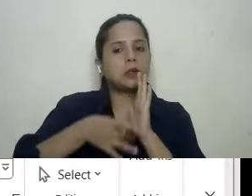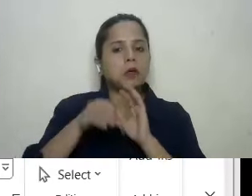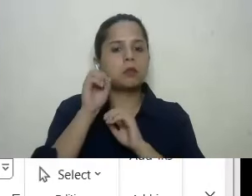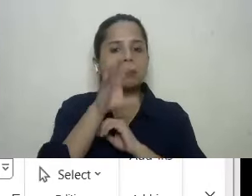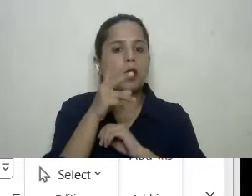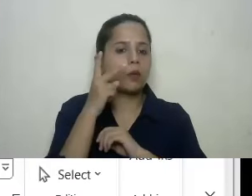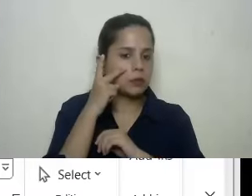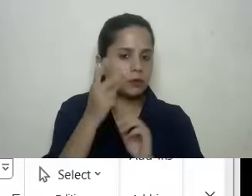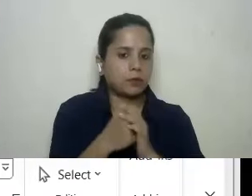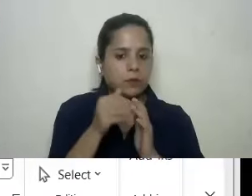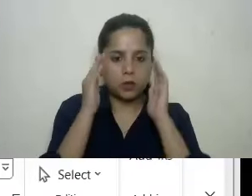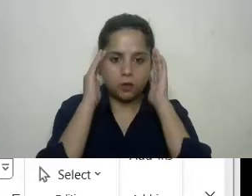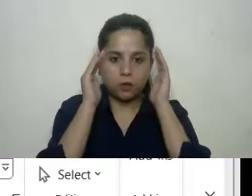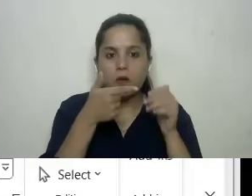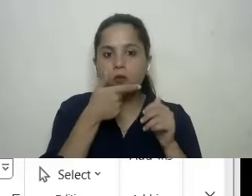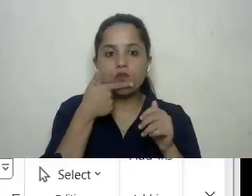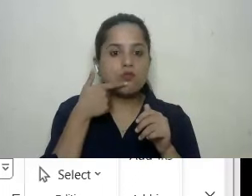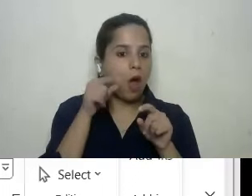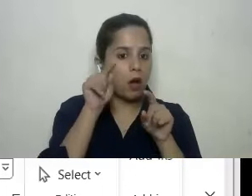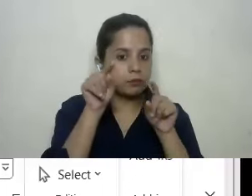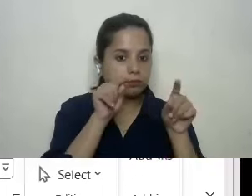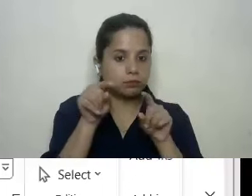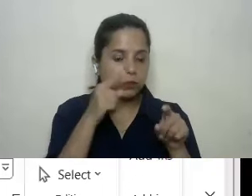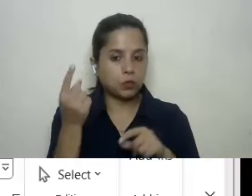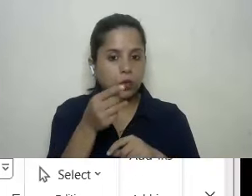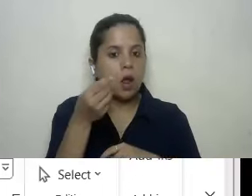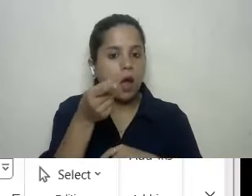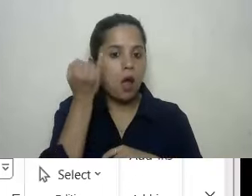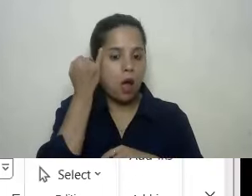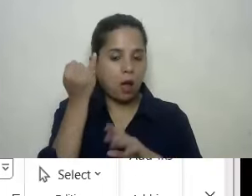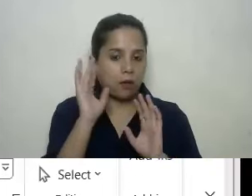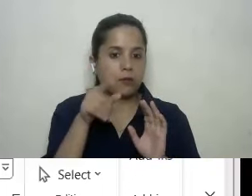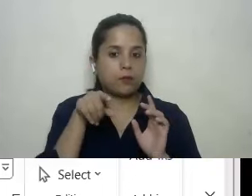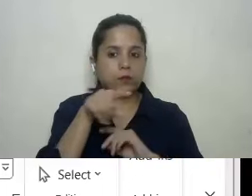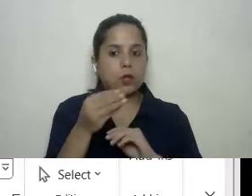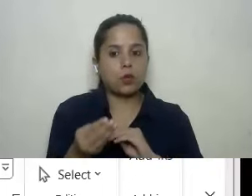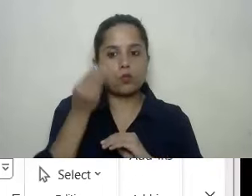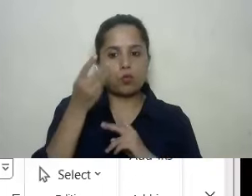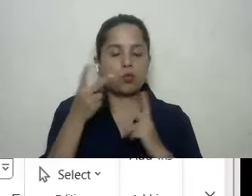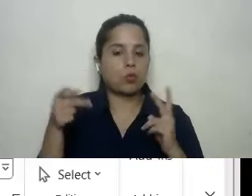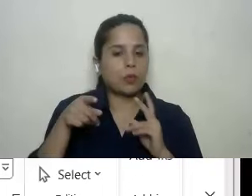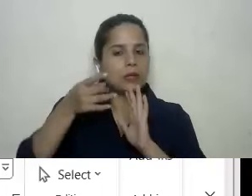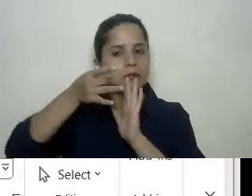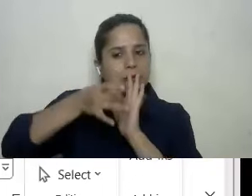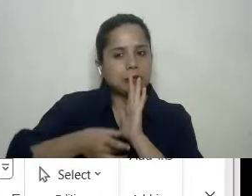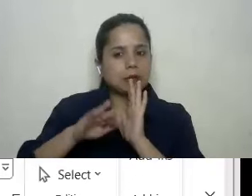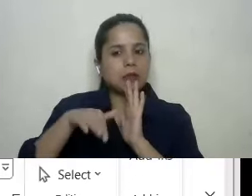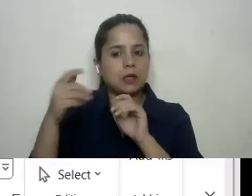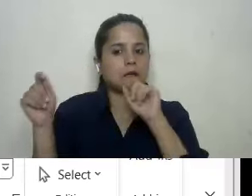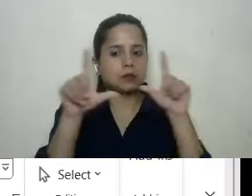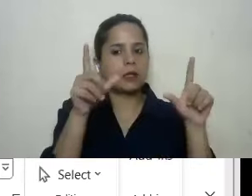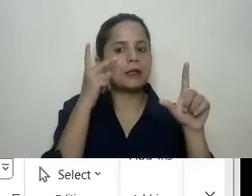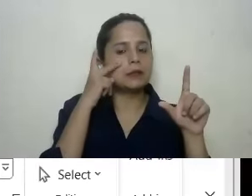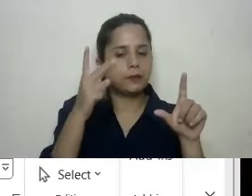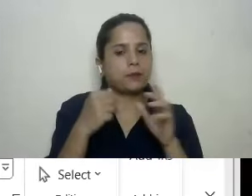and just focus on the red bits to get an idea. We are going to go into more detail in the next slide. So just